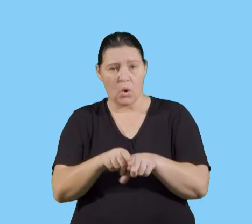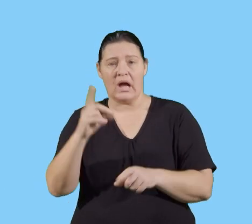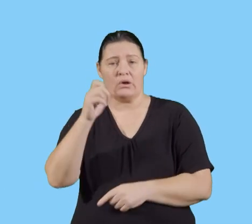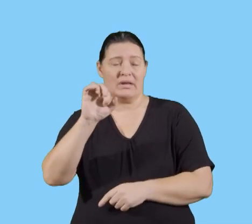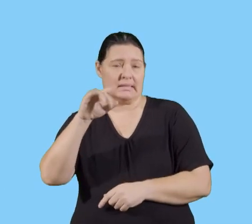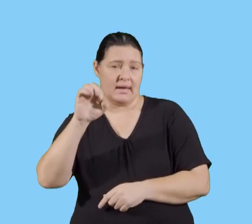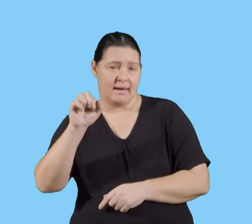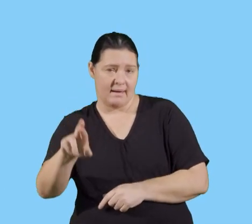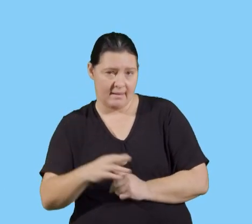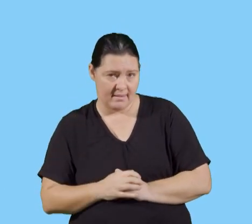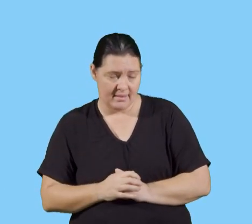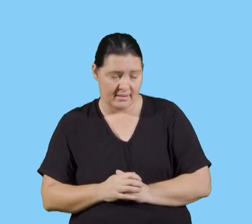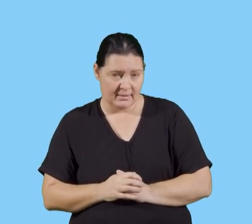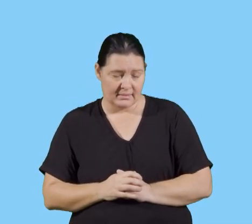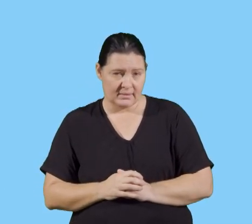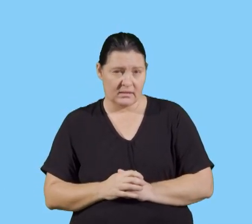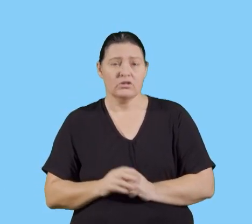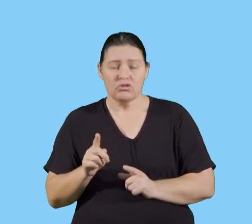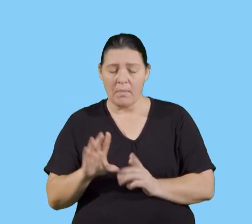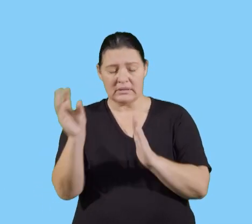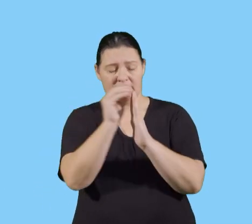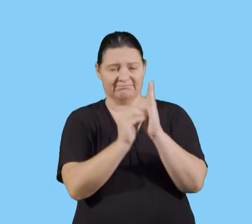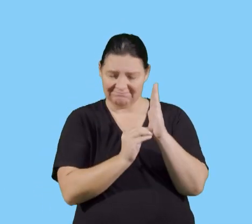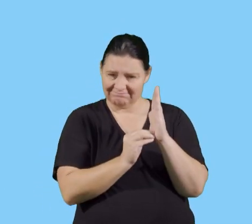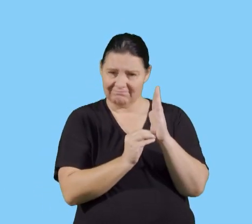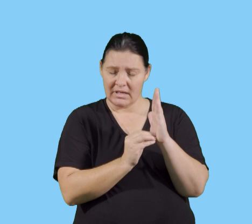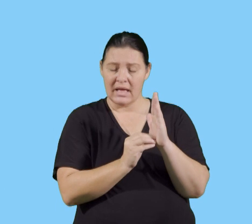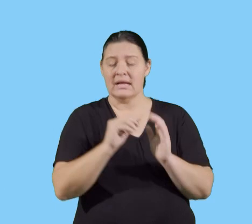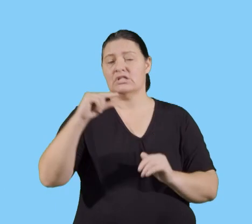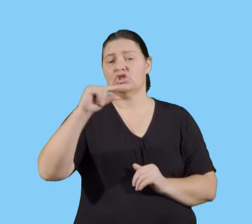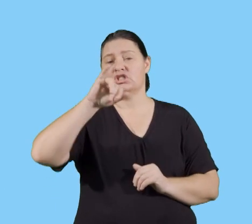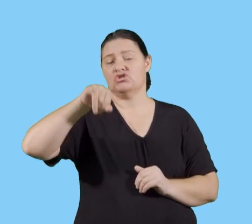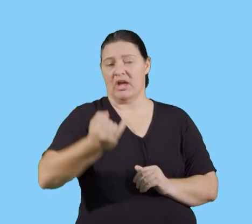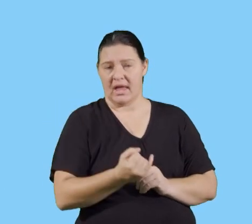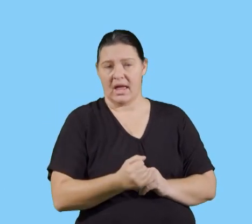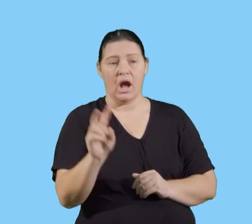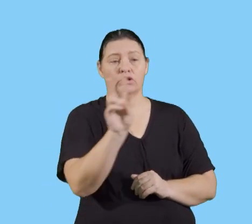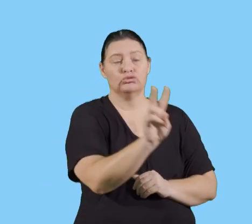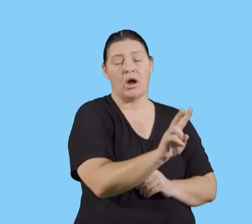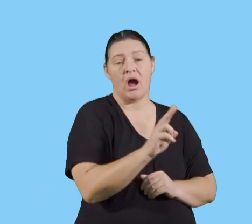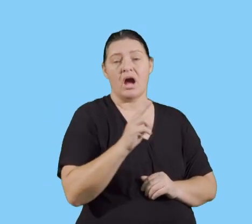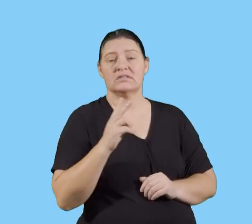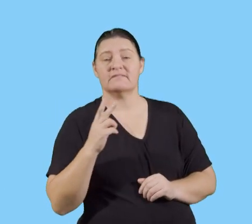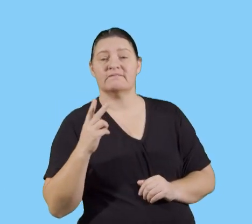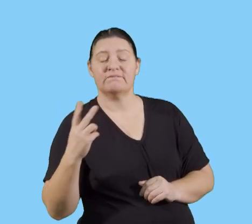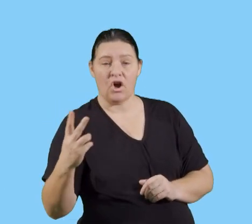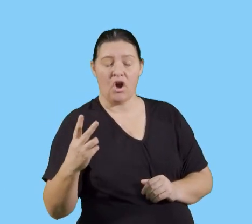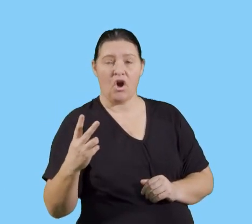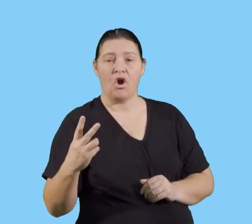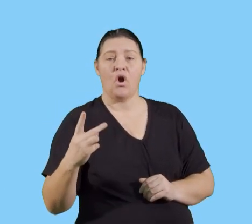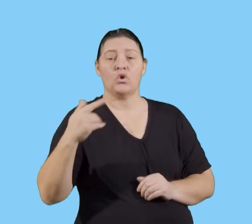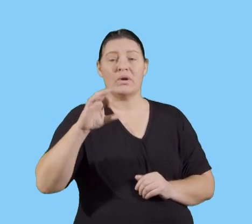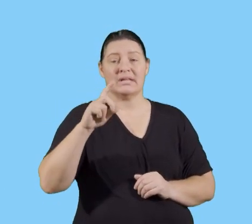say. The following needs to be recorded in the general journal. Transfer the credit balance